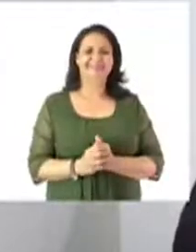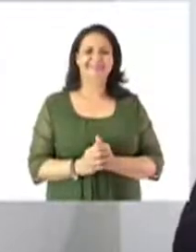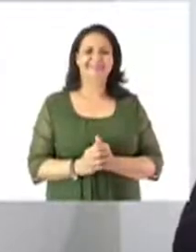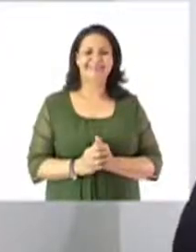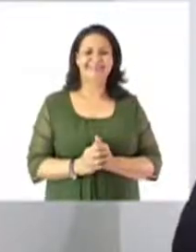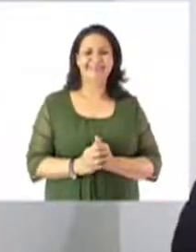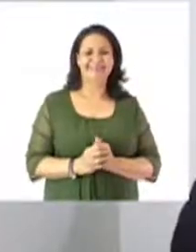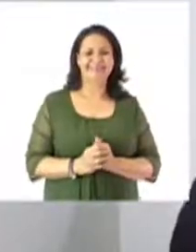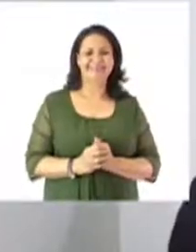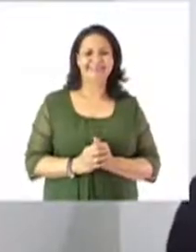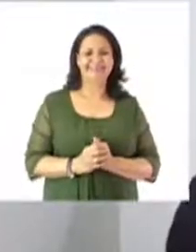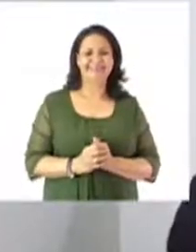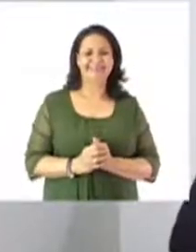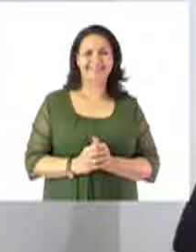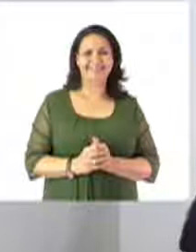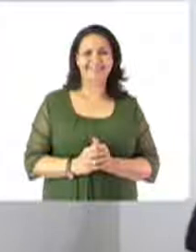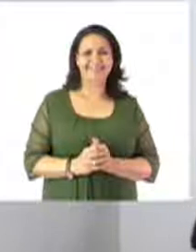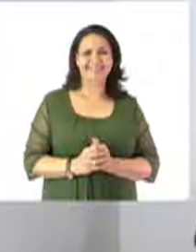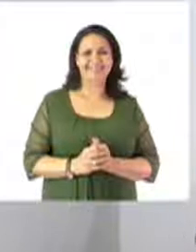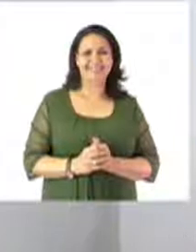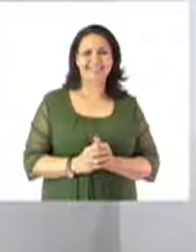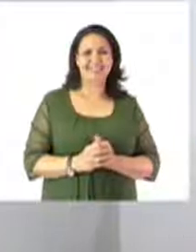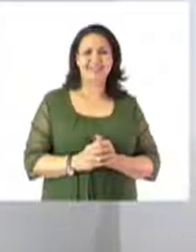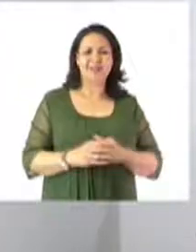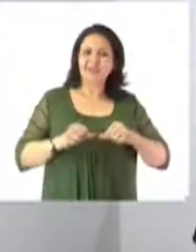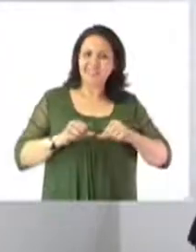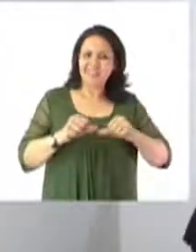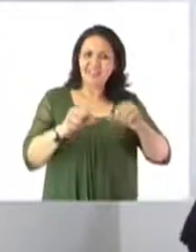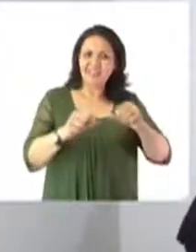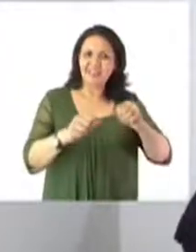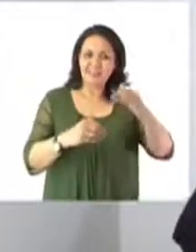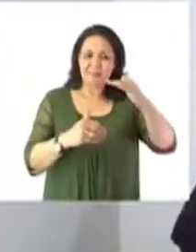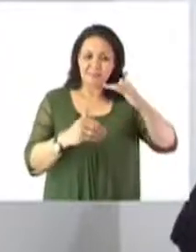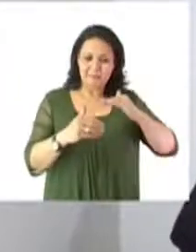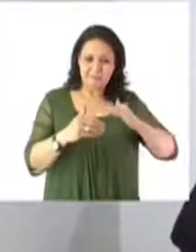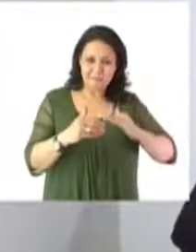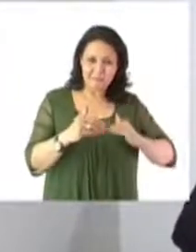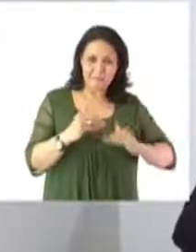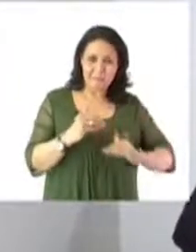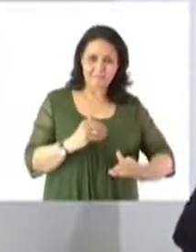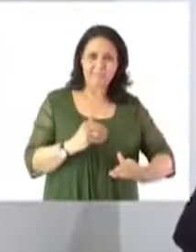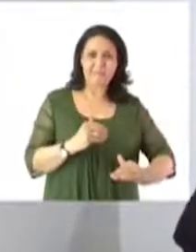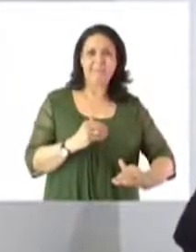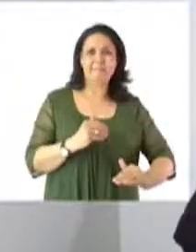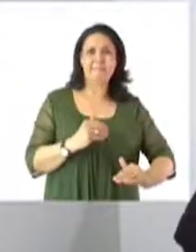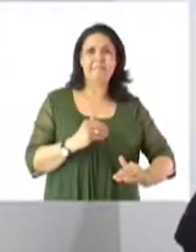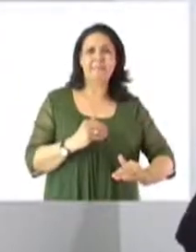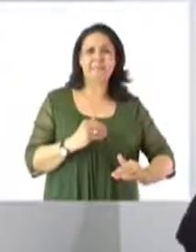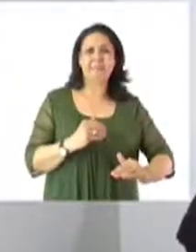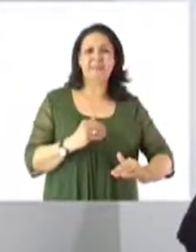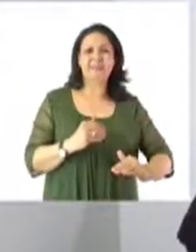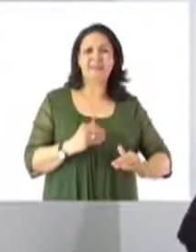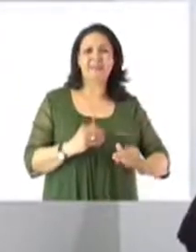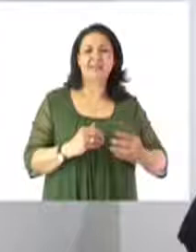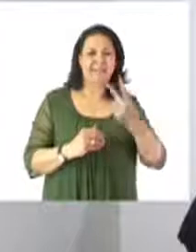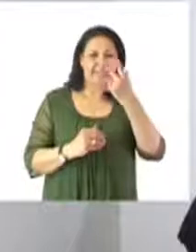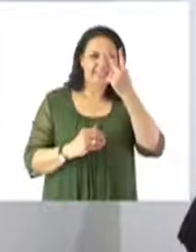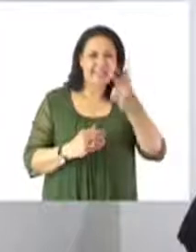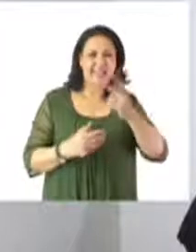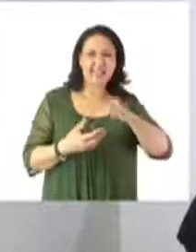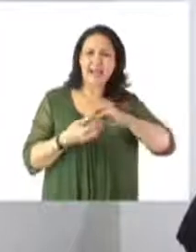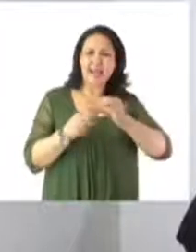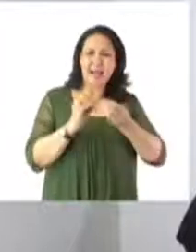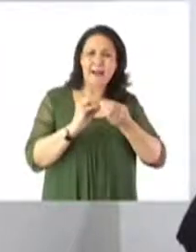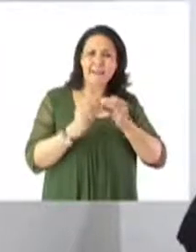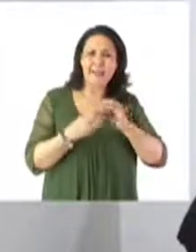I'm sure you have done that. Now can we go to bottom of the page and we will see our numbers there from